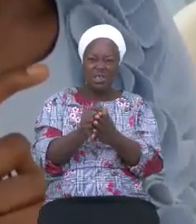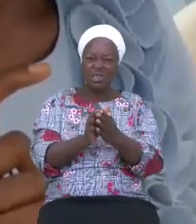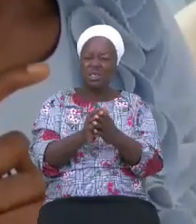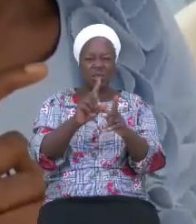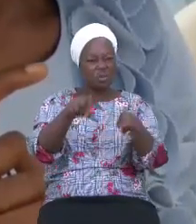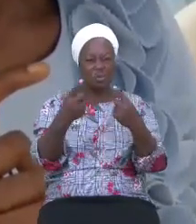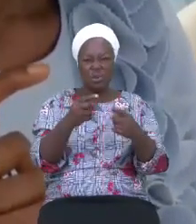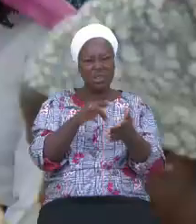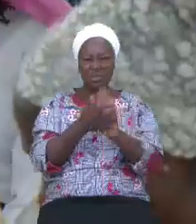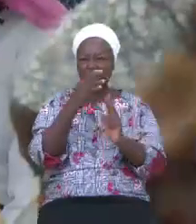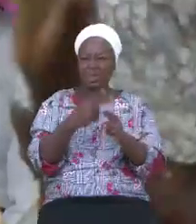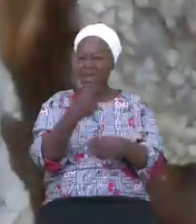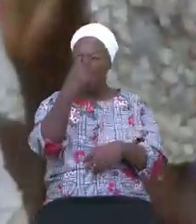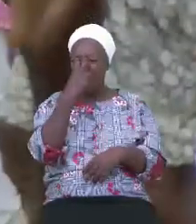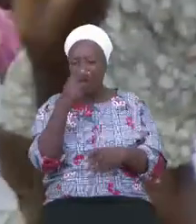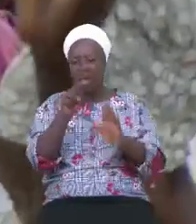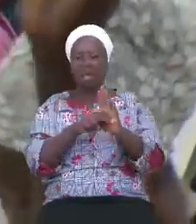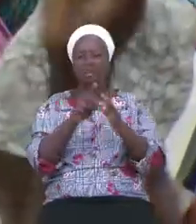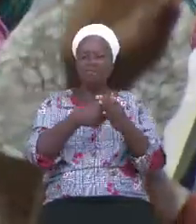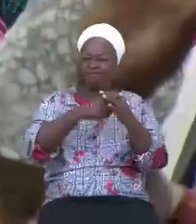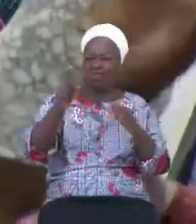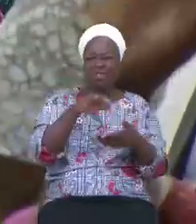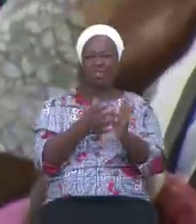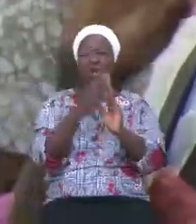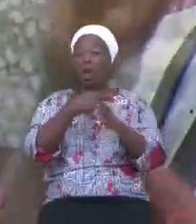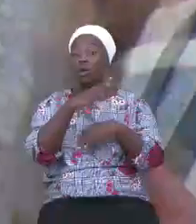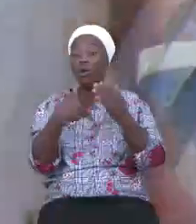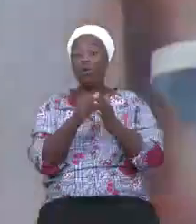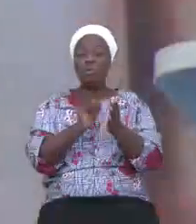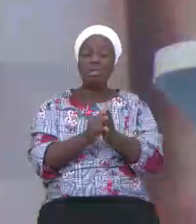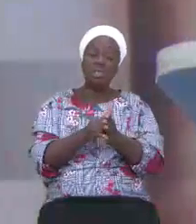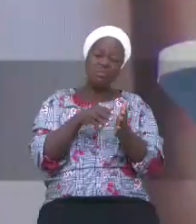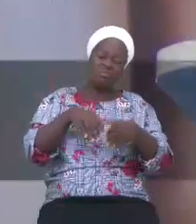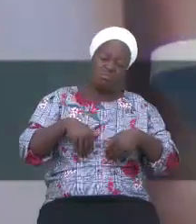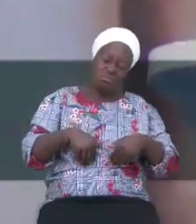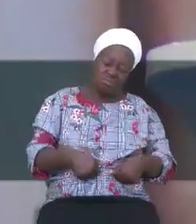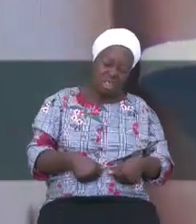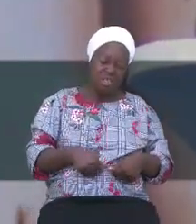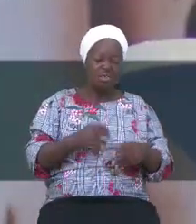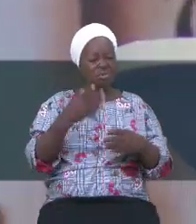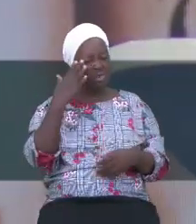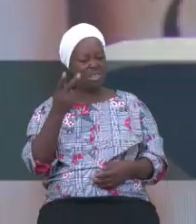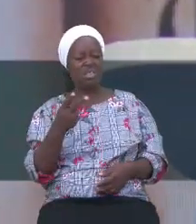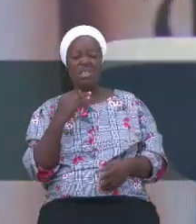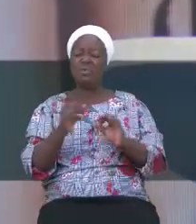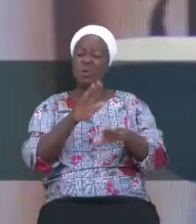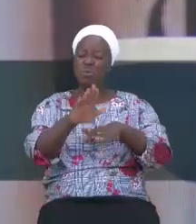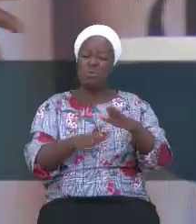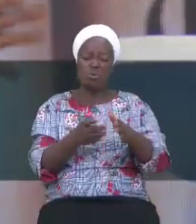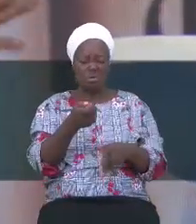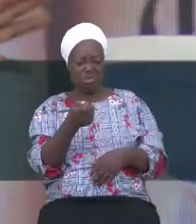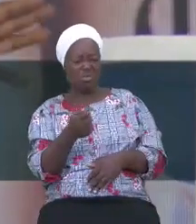Blindness will vanish away. And all that weakness, if I walk a little, I sit down. That